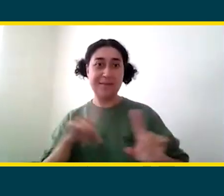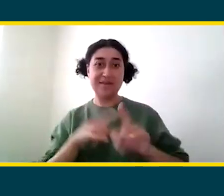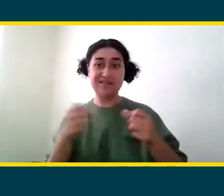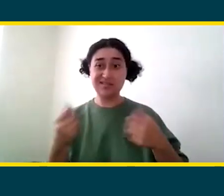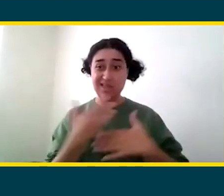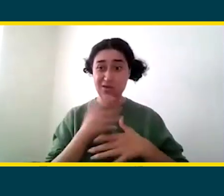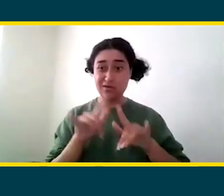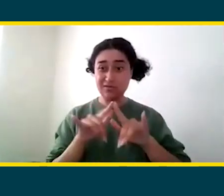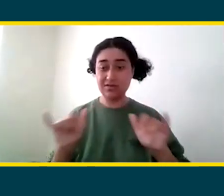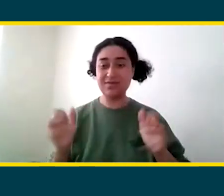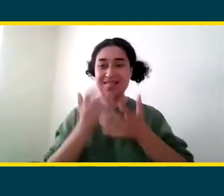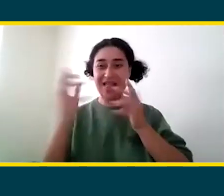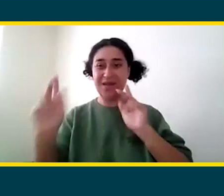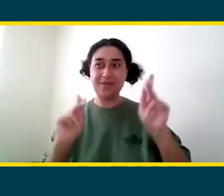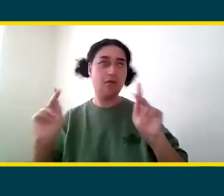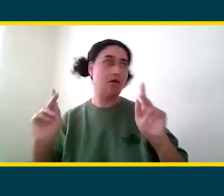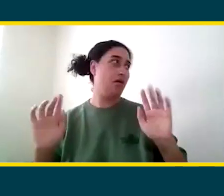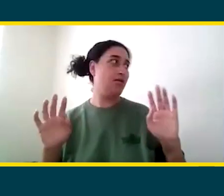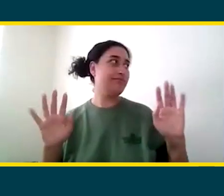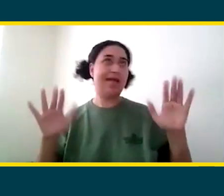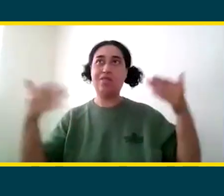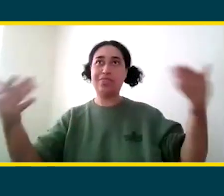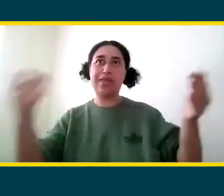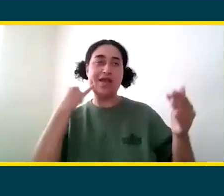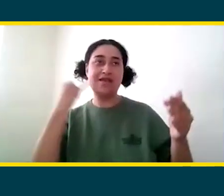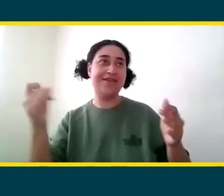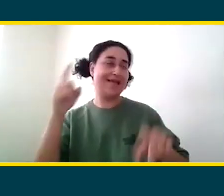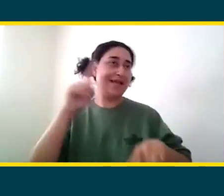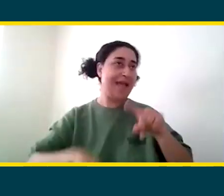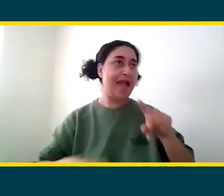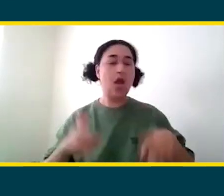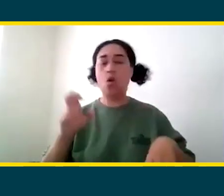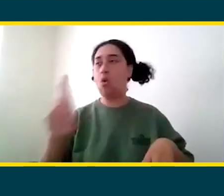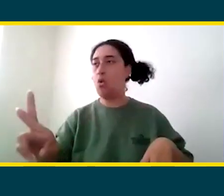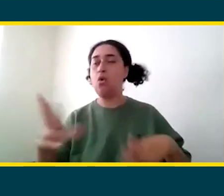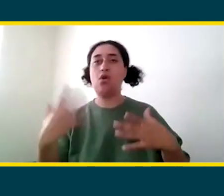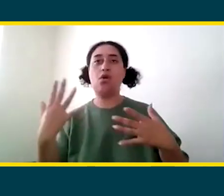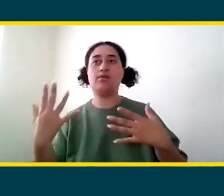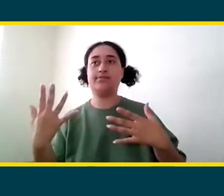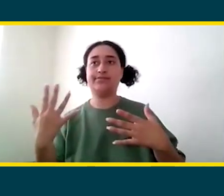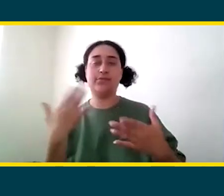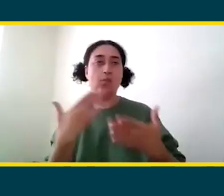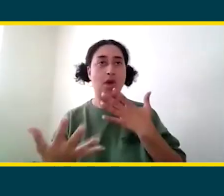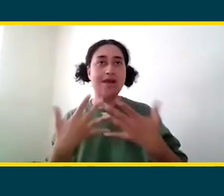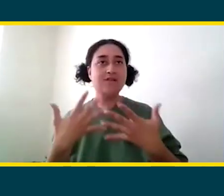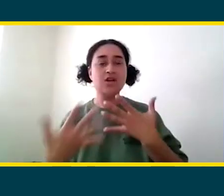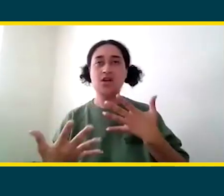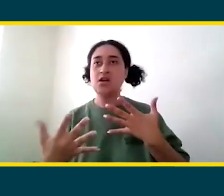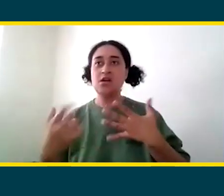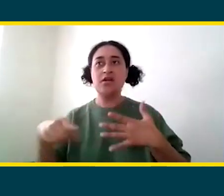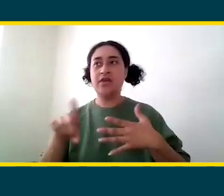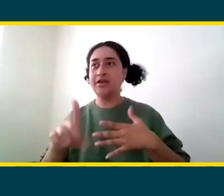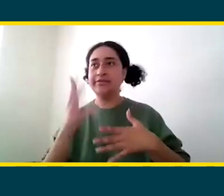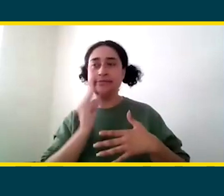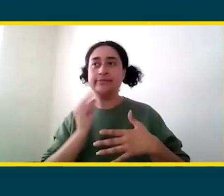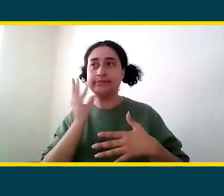And there's a lot of people out there who, whether they can't be or whatever it might be, but it puts our